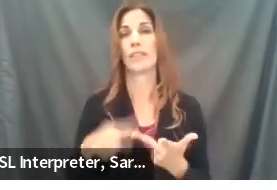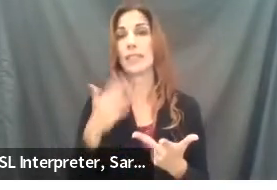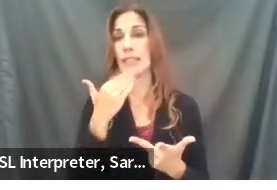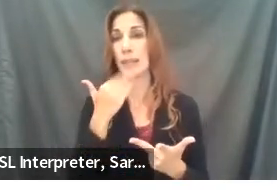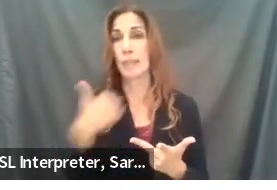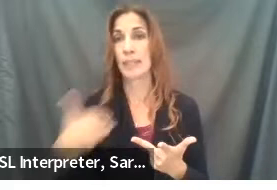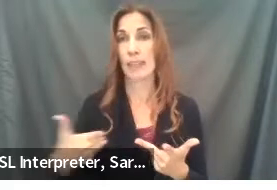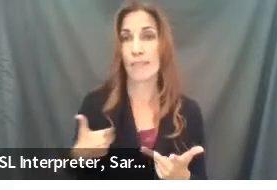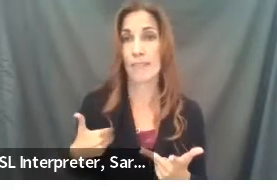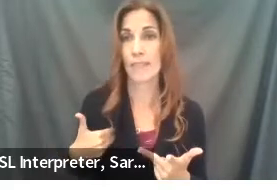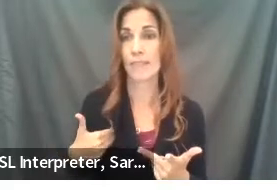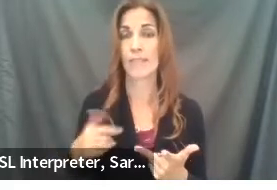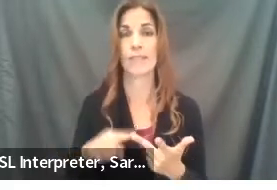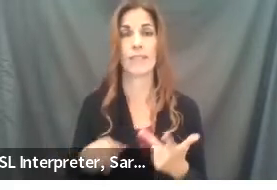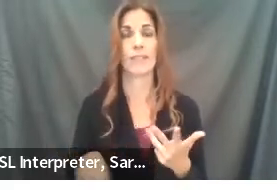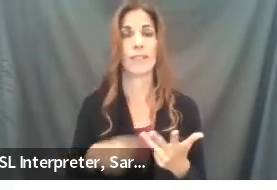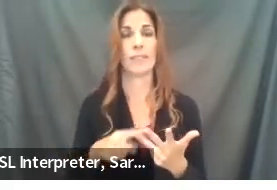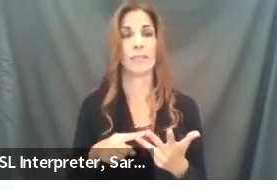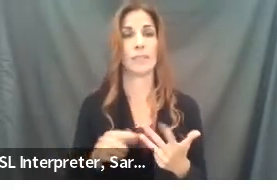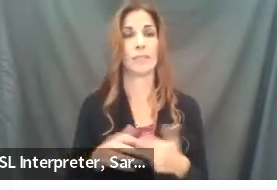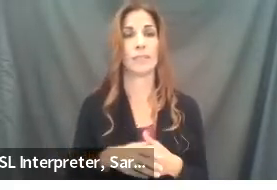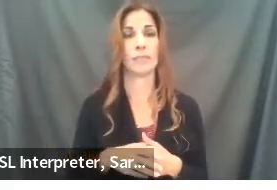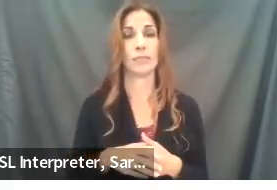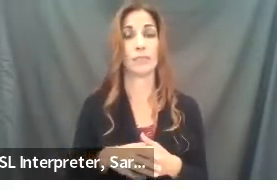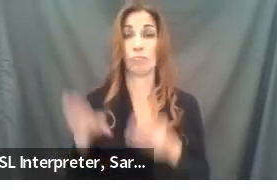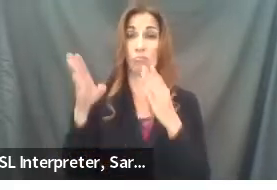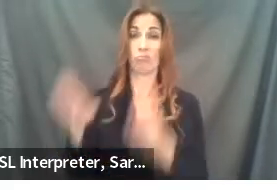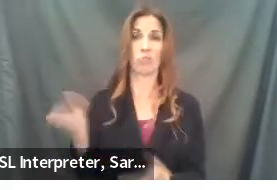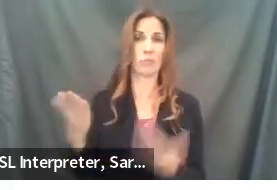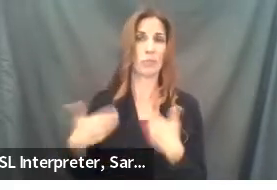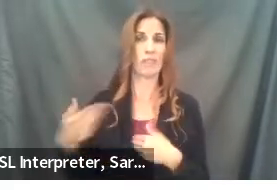diabetes, high blood pressure,